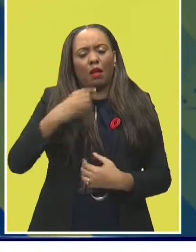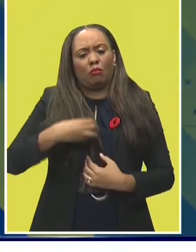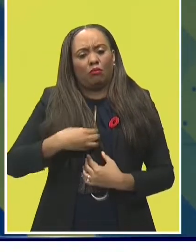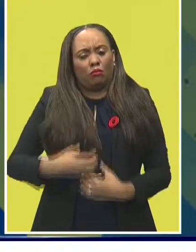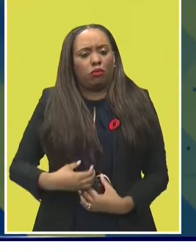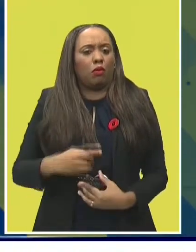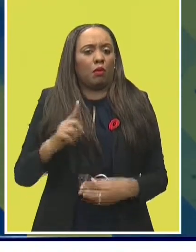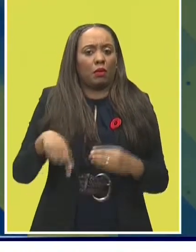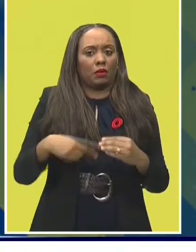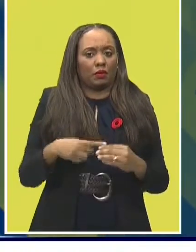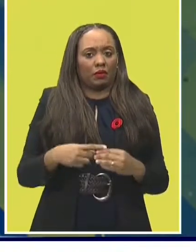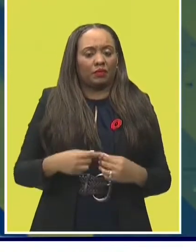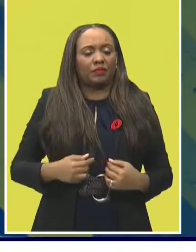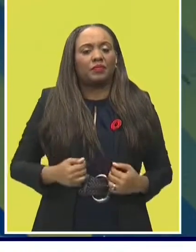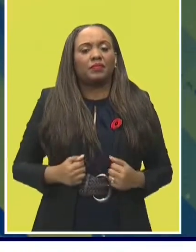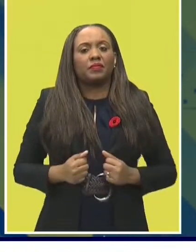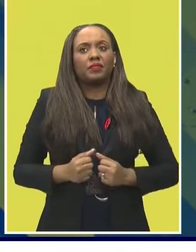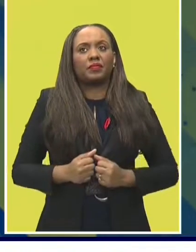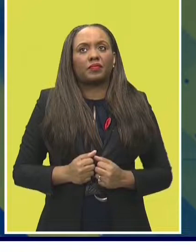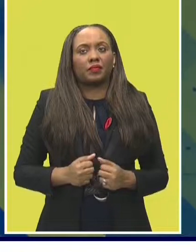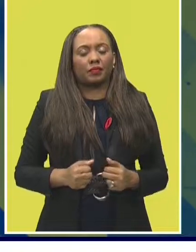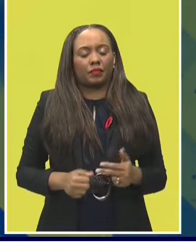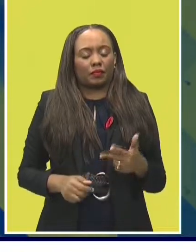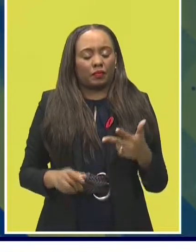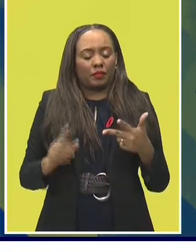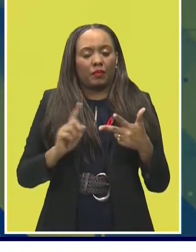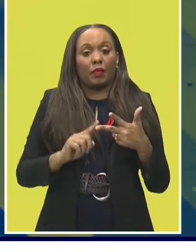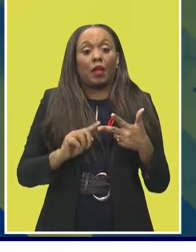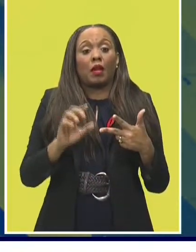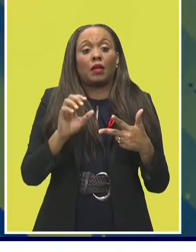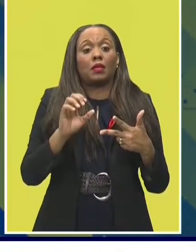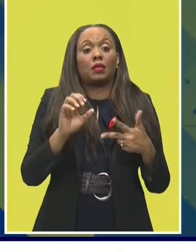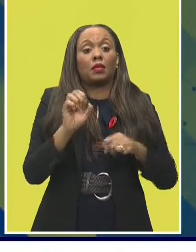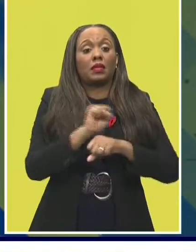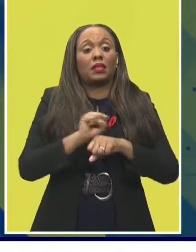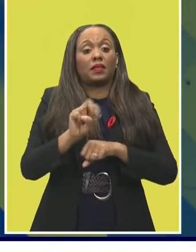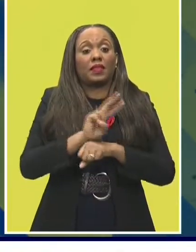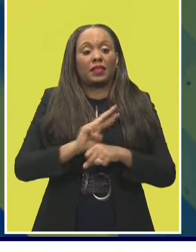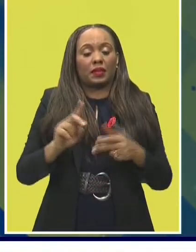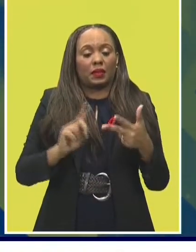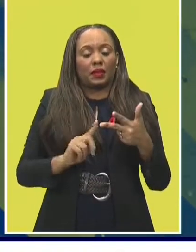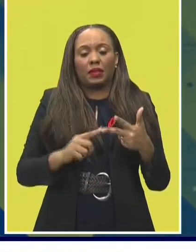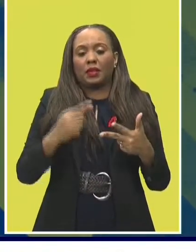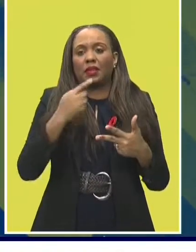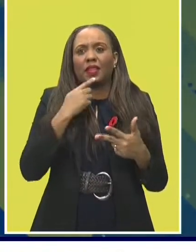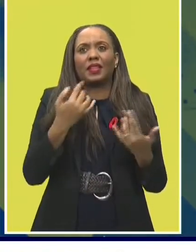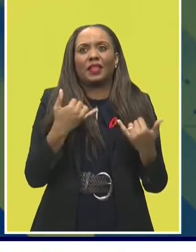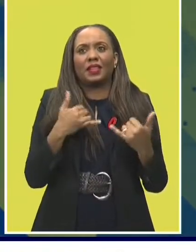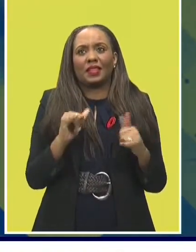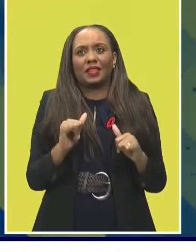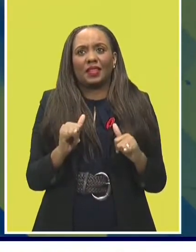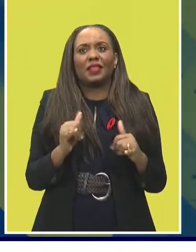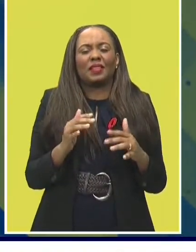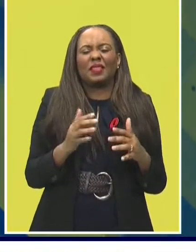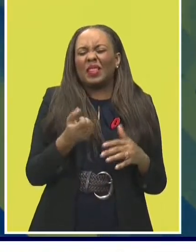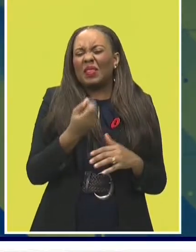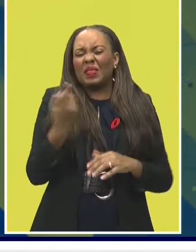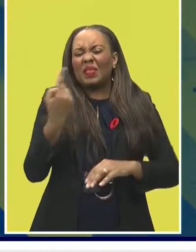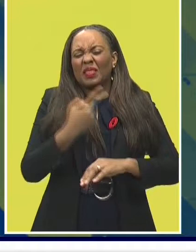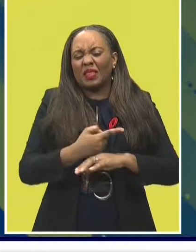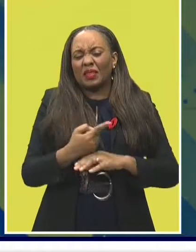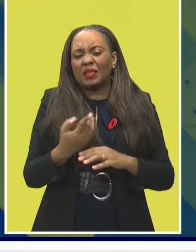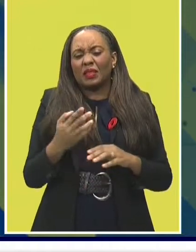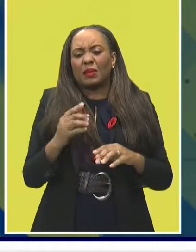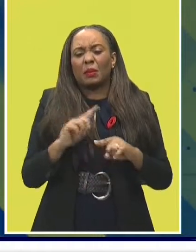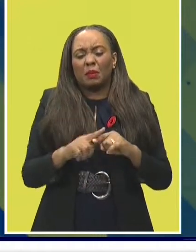as well. Commissioner Thompson's counterpart in St. Vincent and the Grenadines, Steve Moore, says he is still settling in. It's early days. My